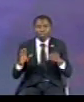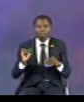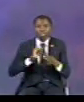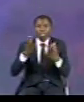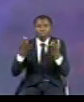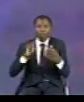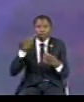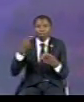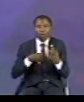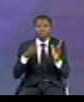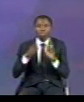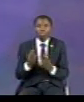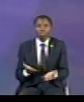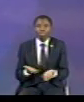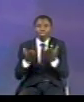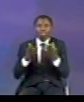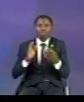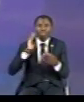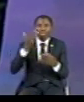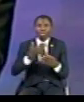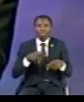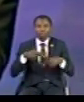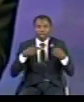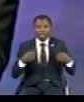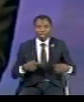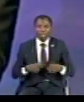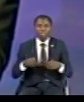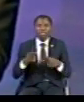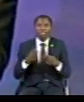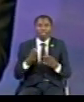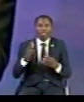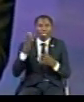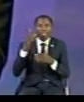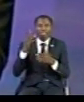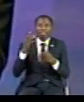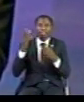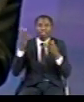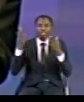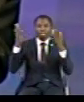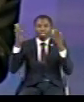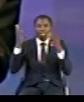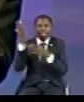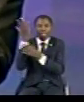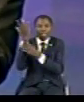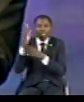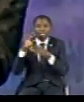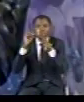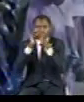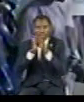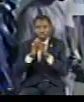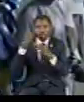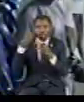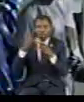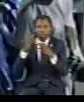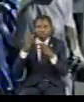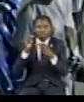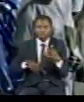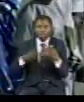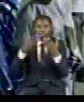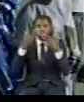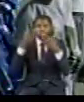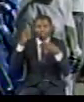to just lift up our hearts, lift up our hands, and worship the name of the Lord. Thank God for his